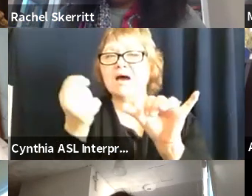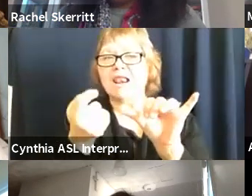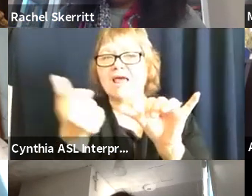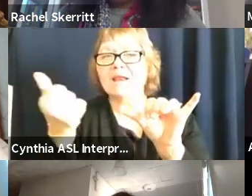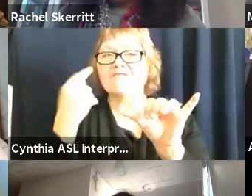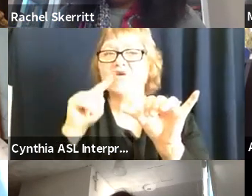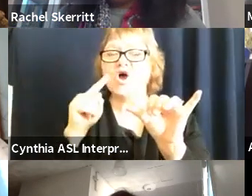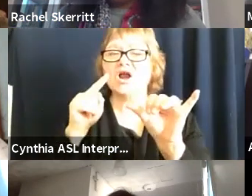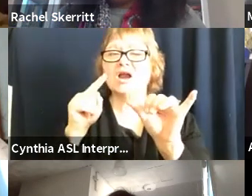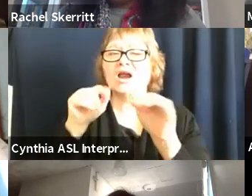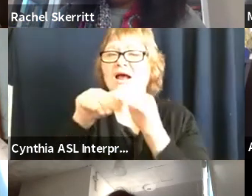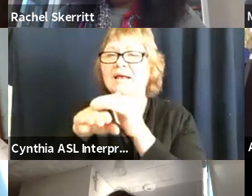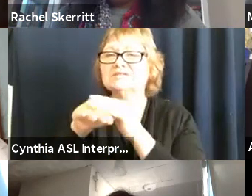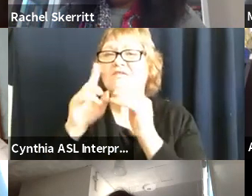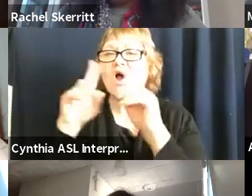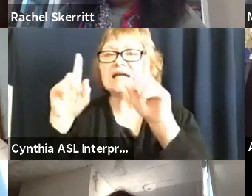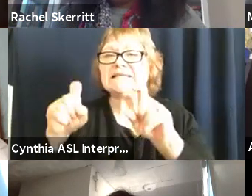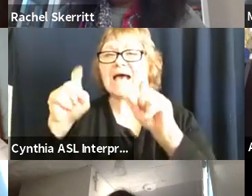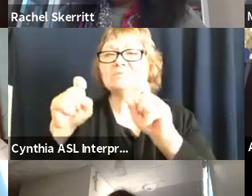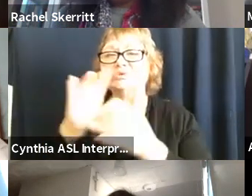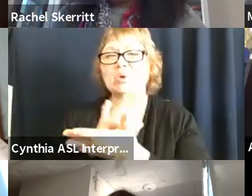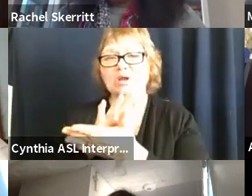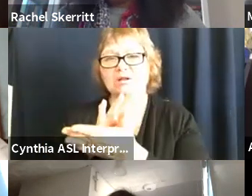the student for the exam school.